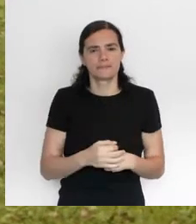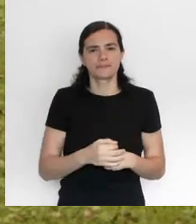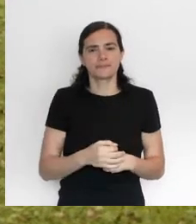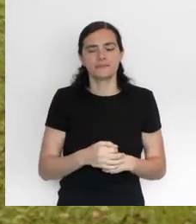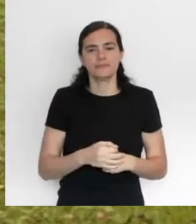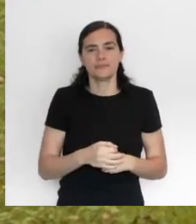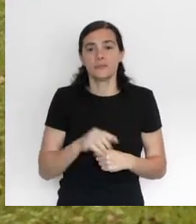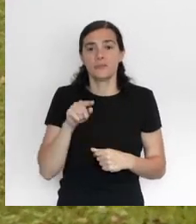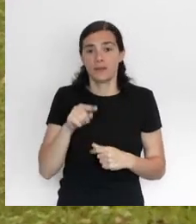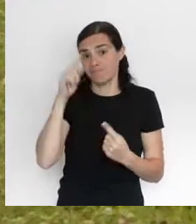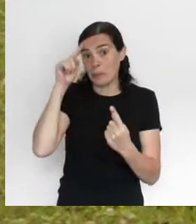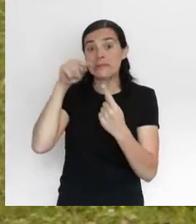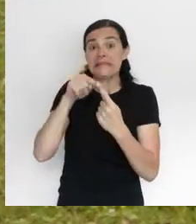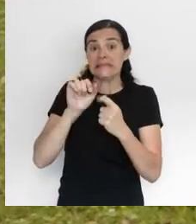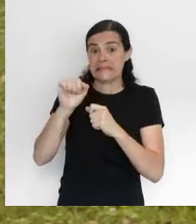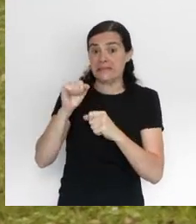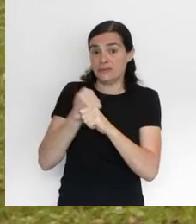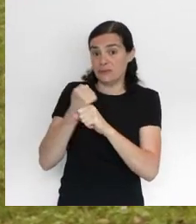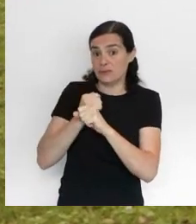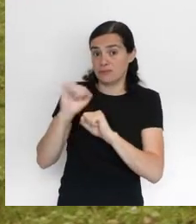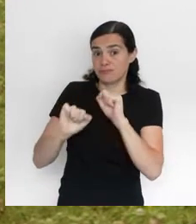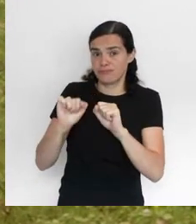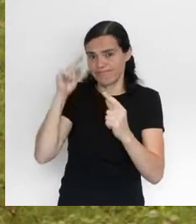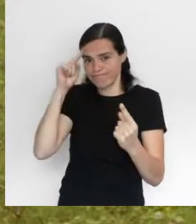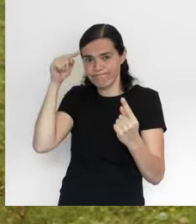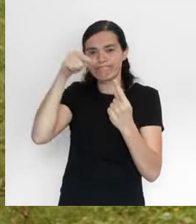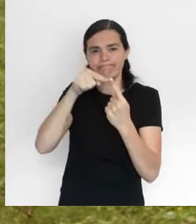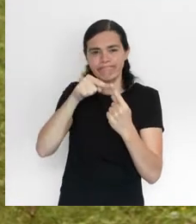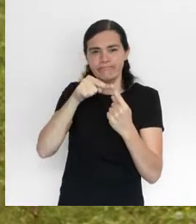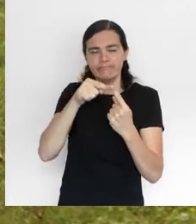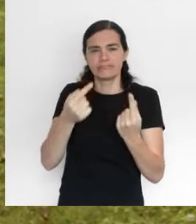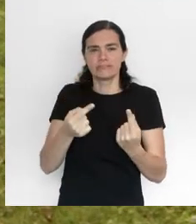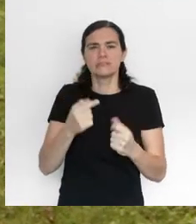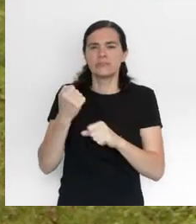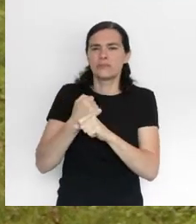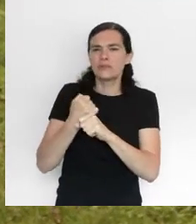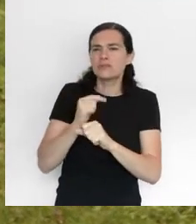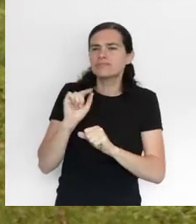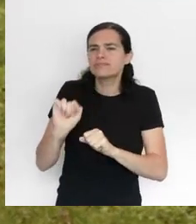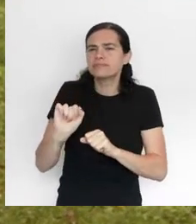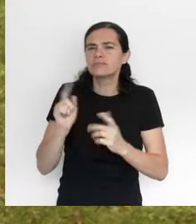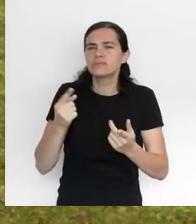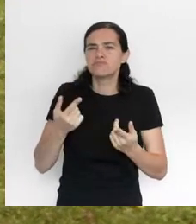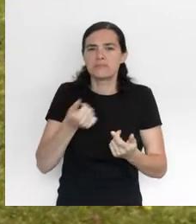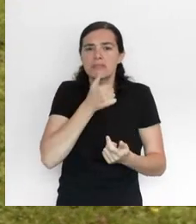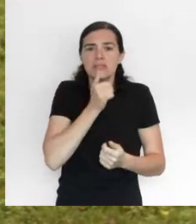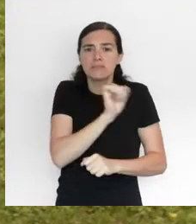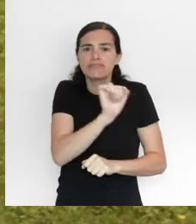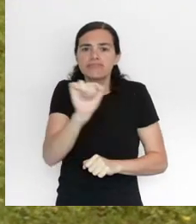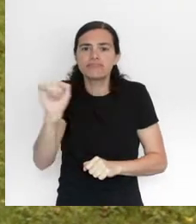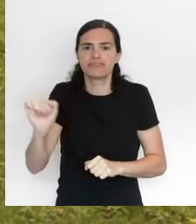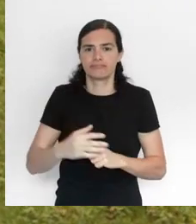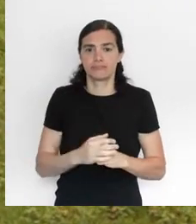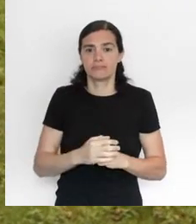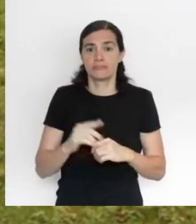bit. And the goal of the function, the finality of the function is really up